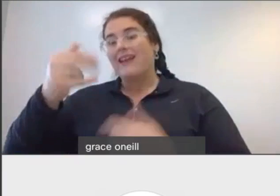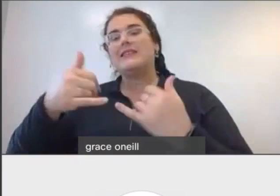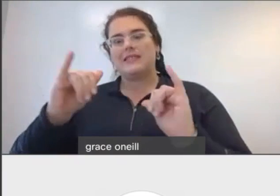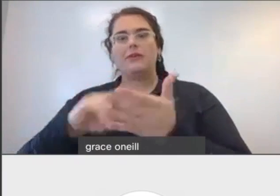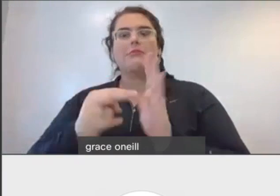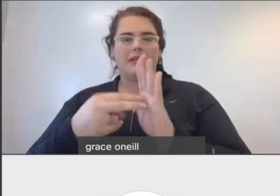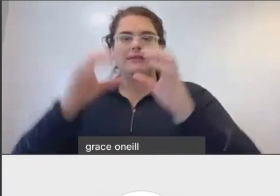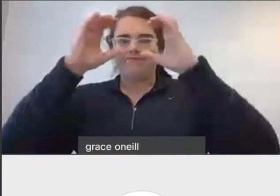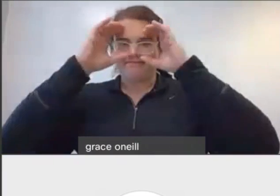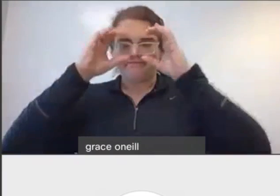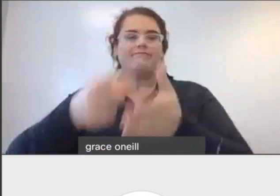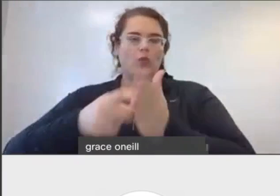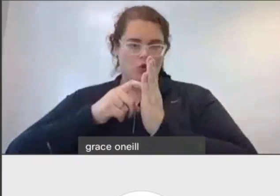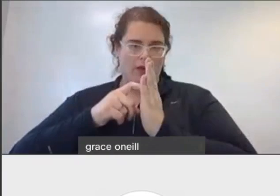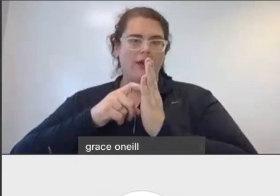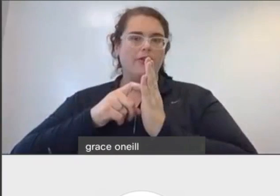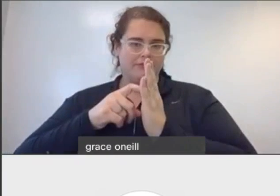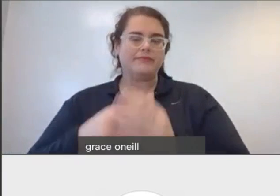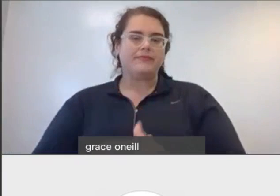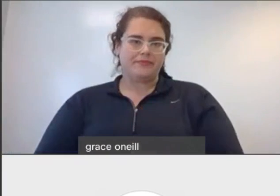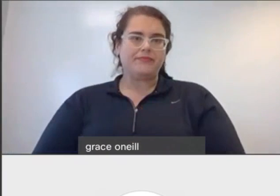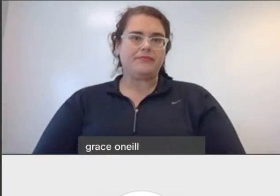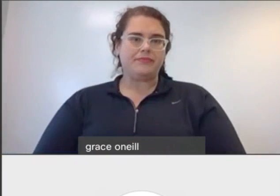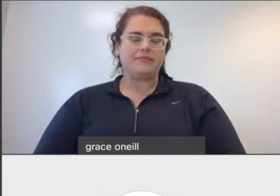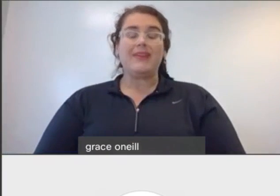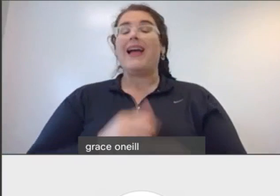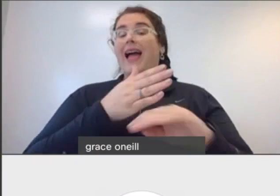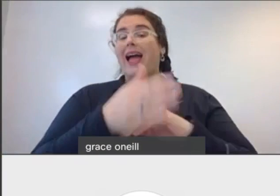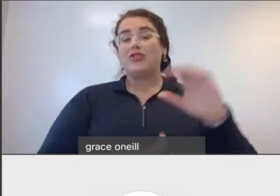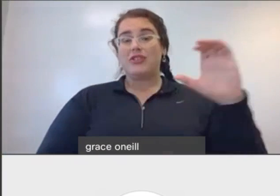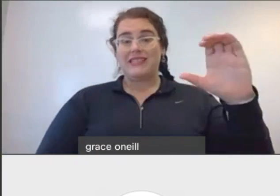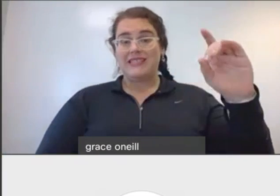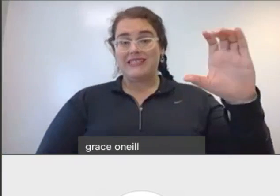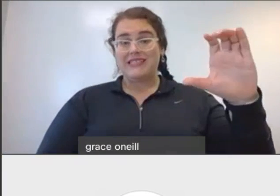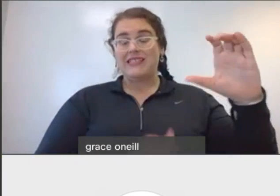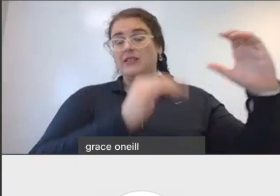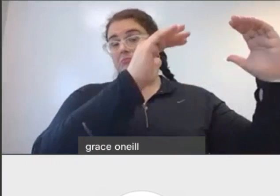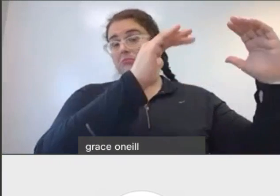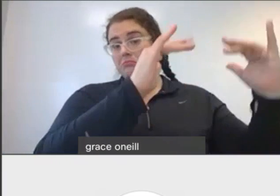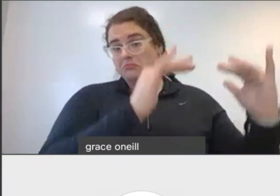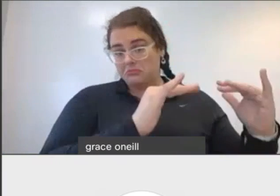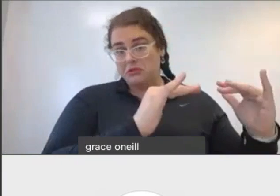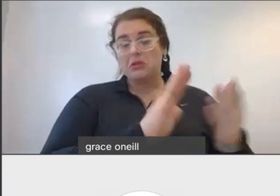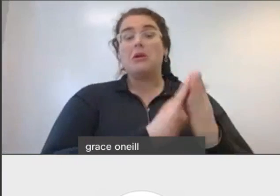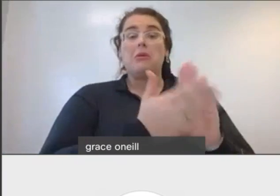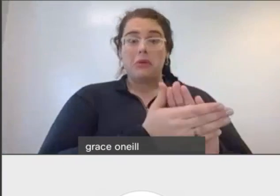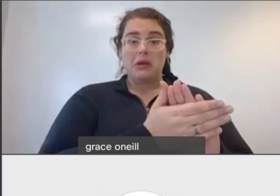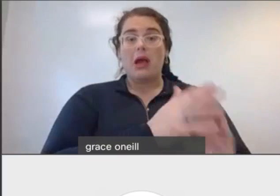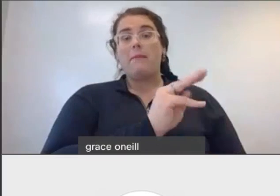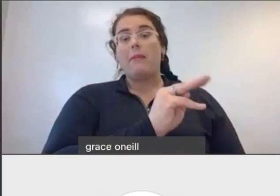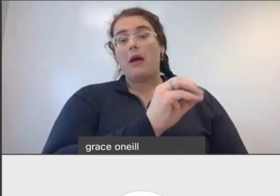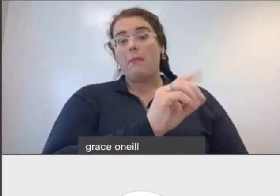required. And then once the CDC's level has gotten to moderate or low and sustained that for 2